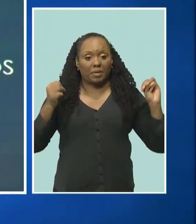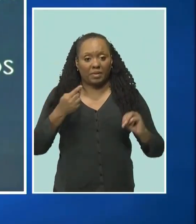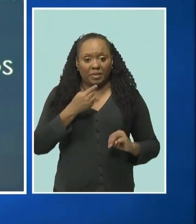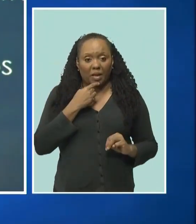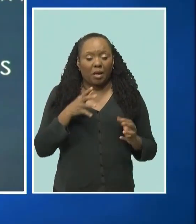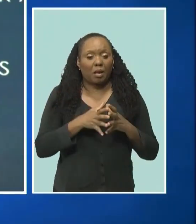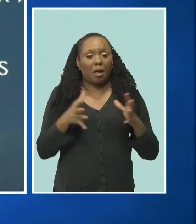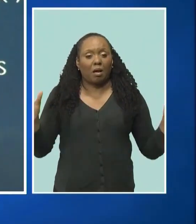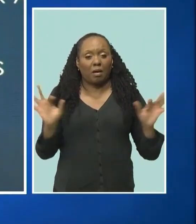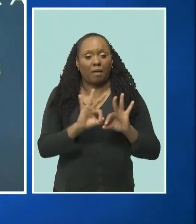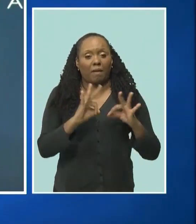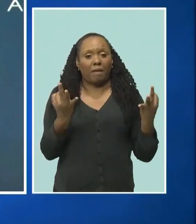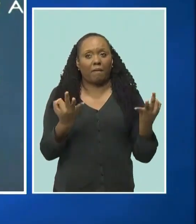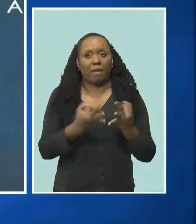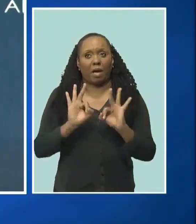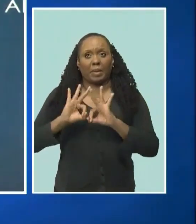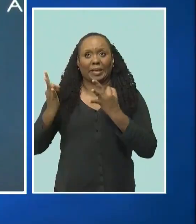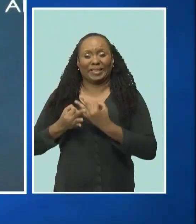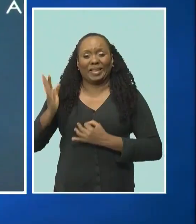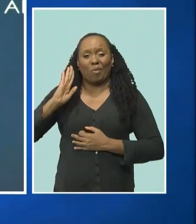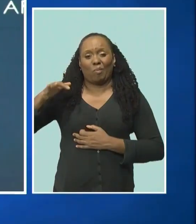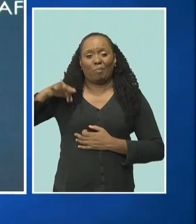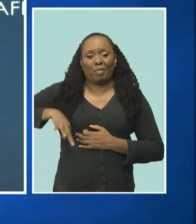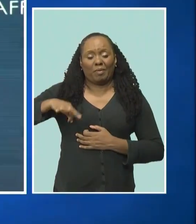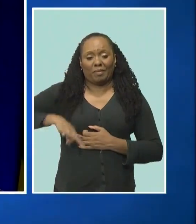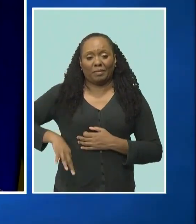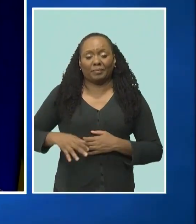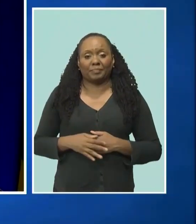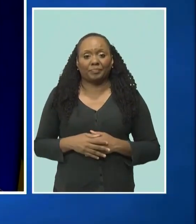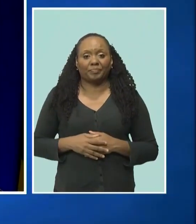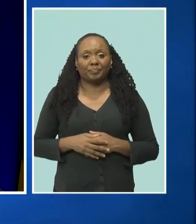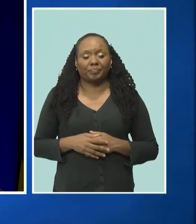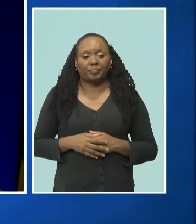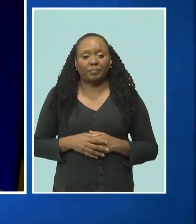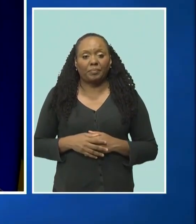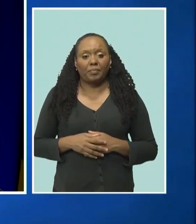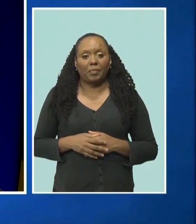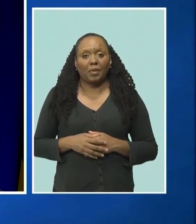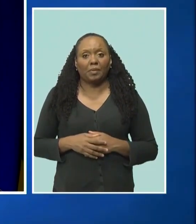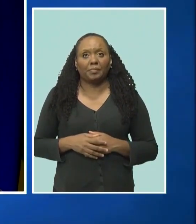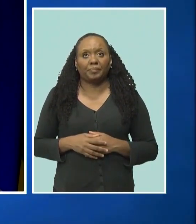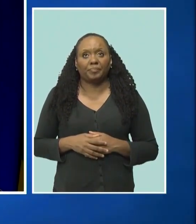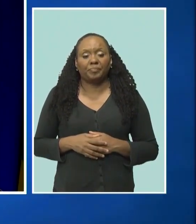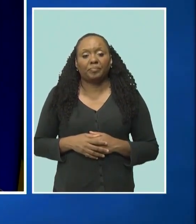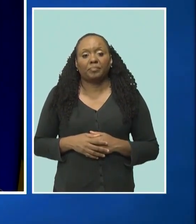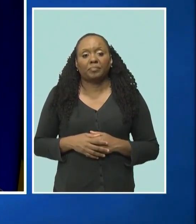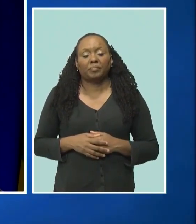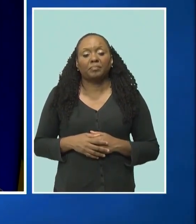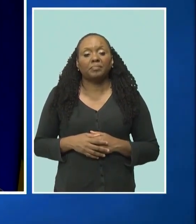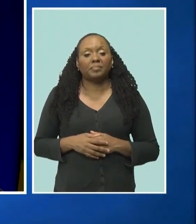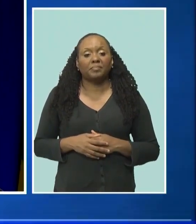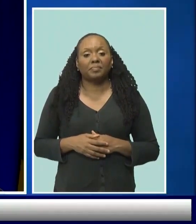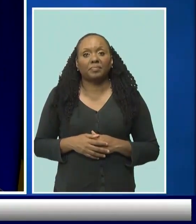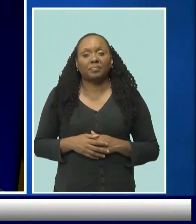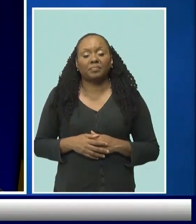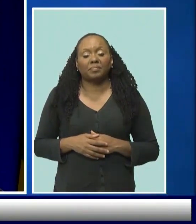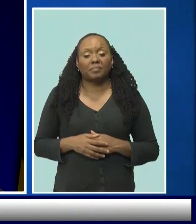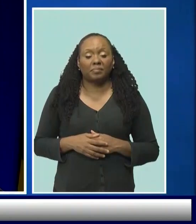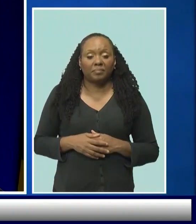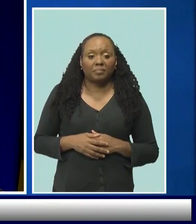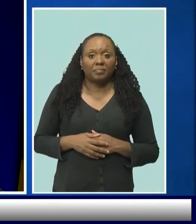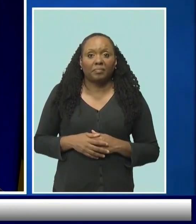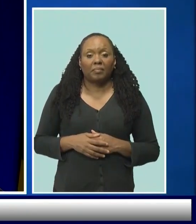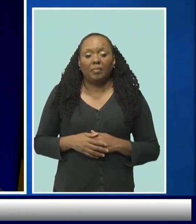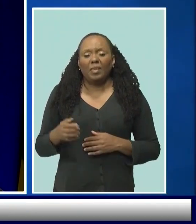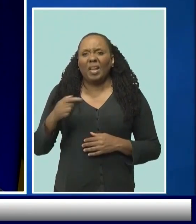a cross-section of families. Do not let this be a dual partnership with Flow and the government